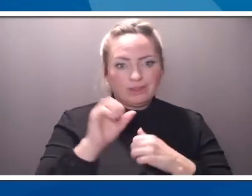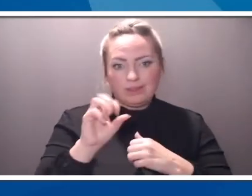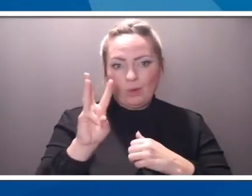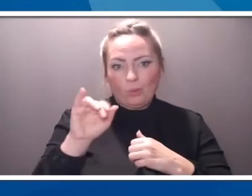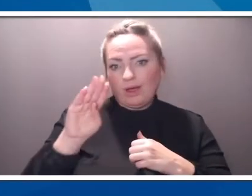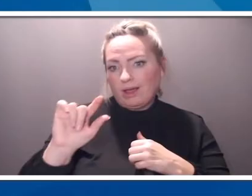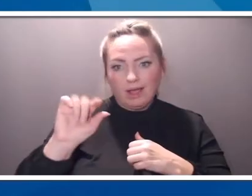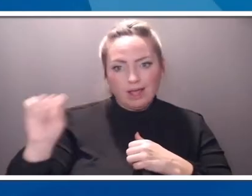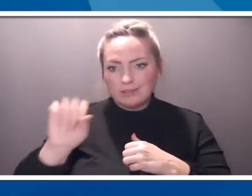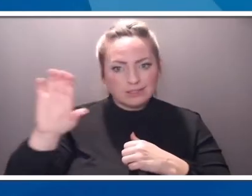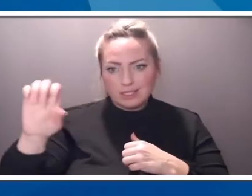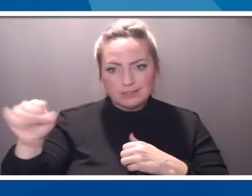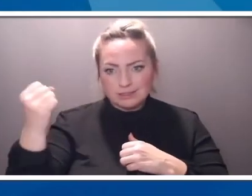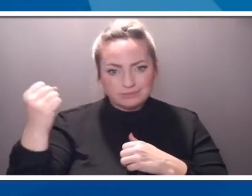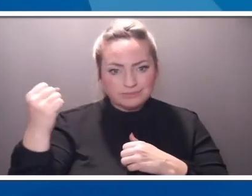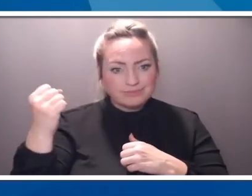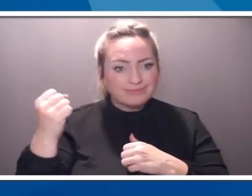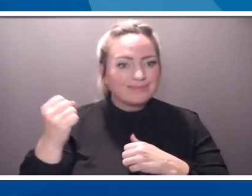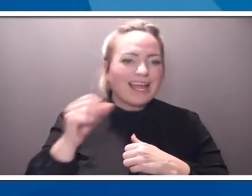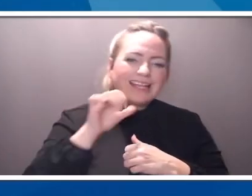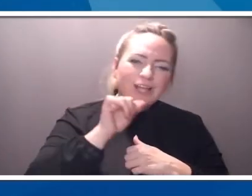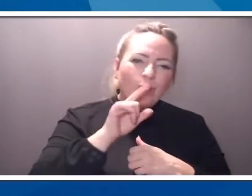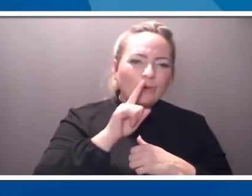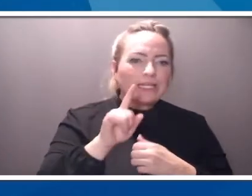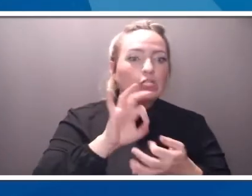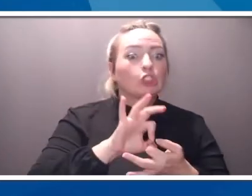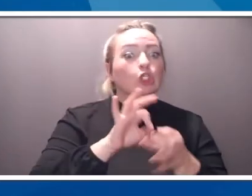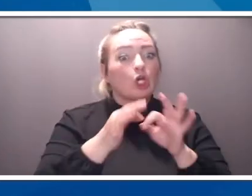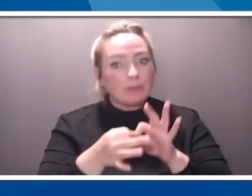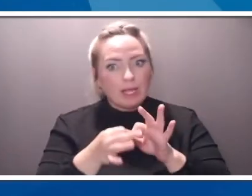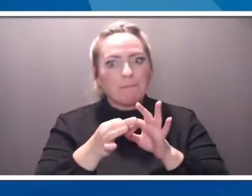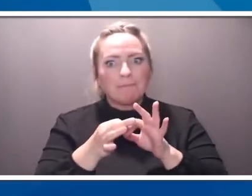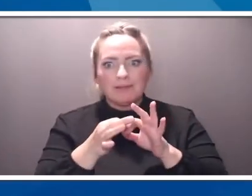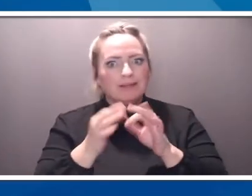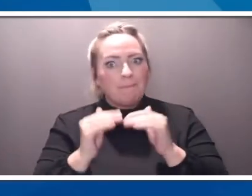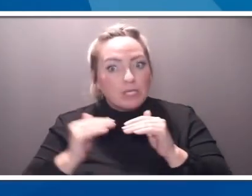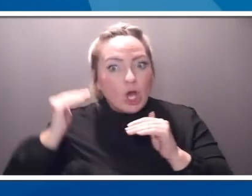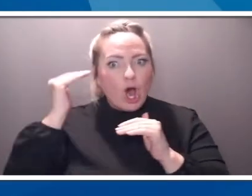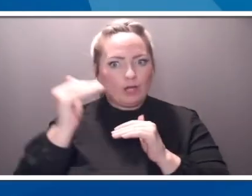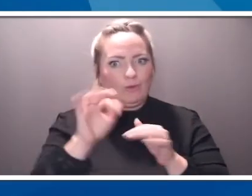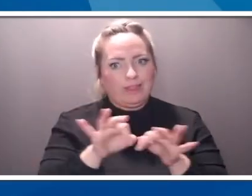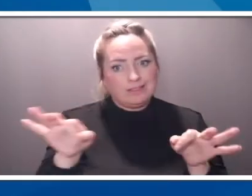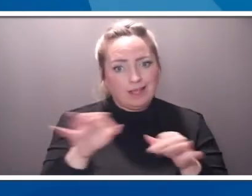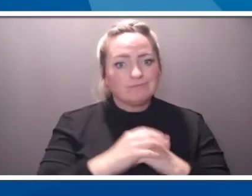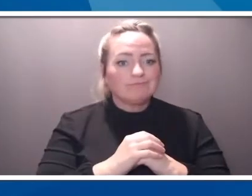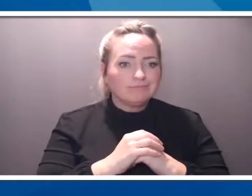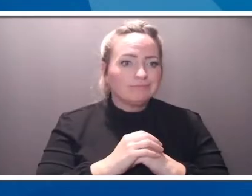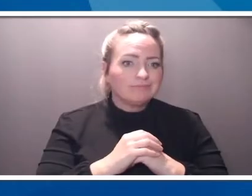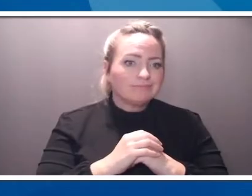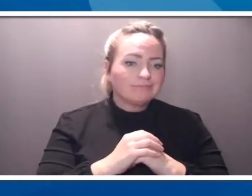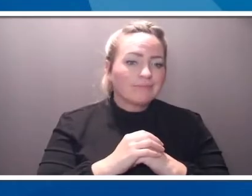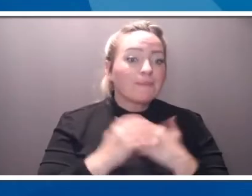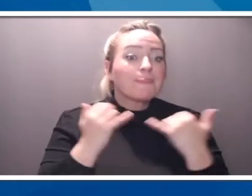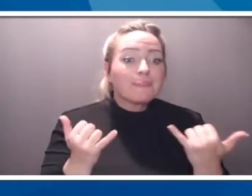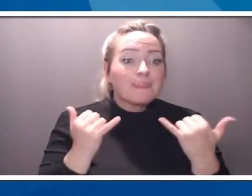problem with the WCAG SCs and not interpreting them beyond what they actually say.